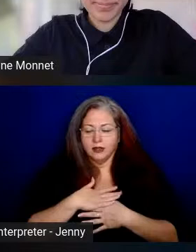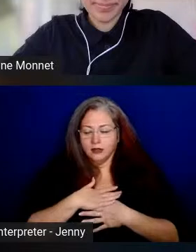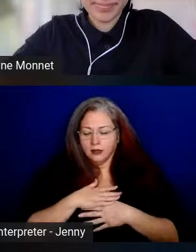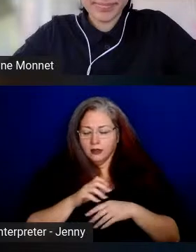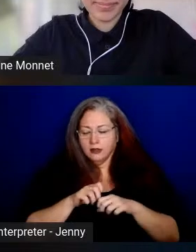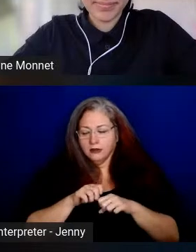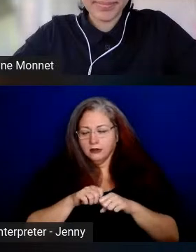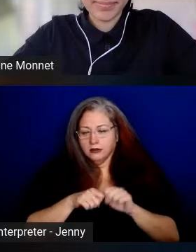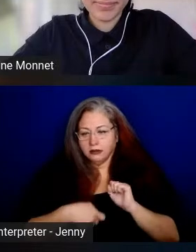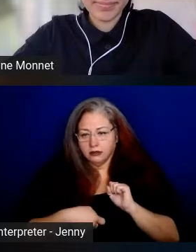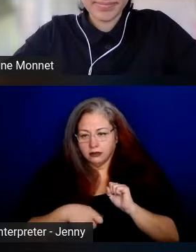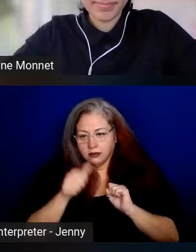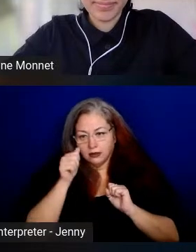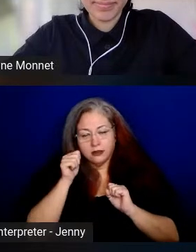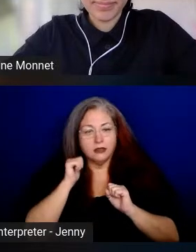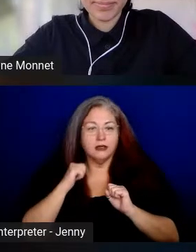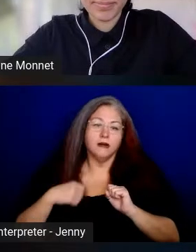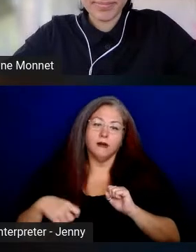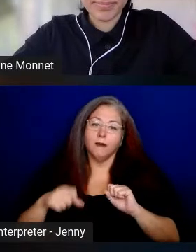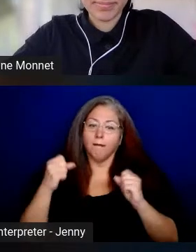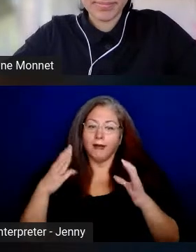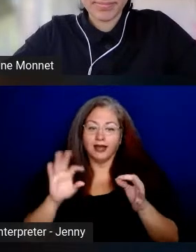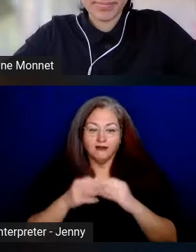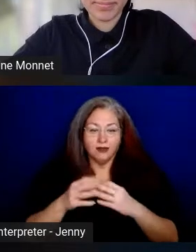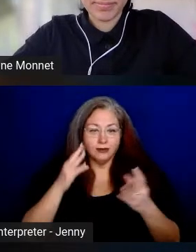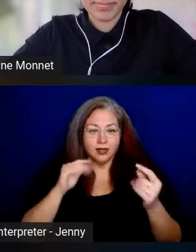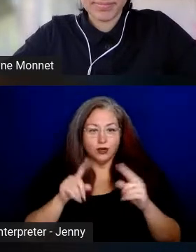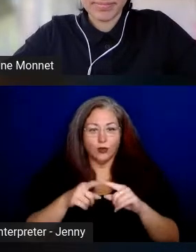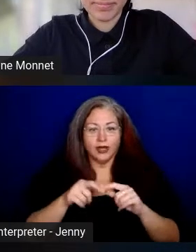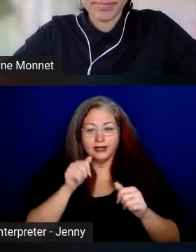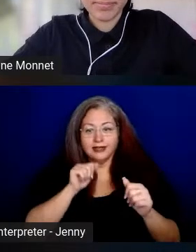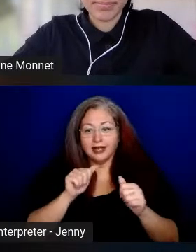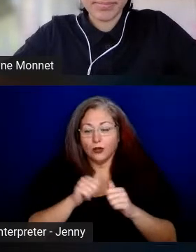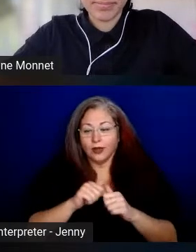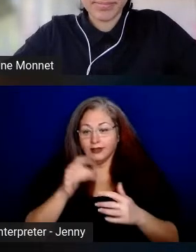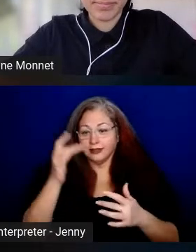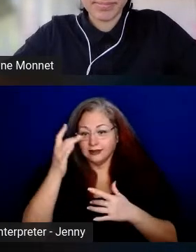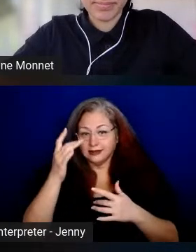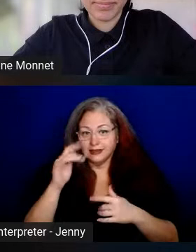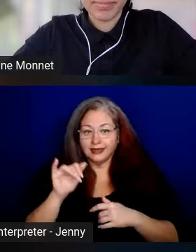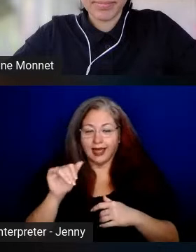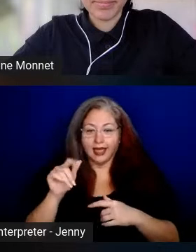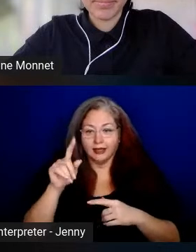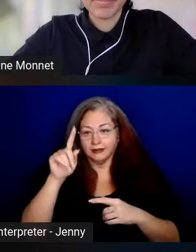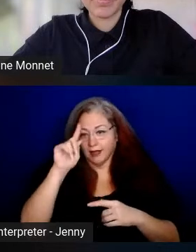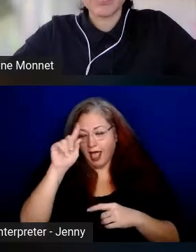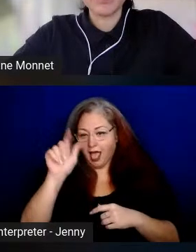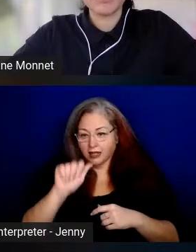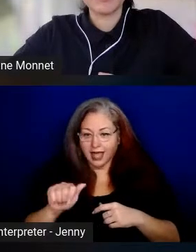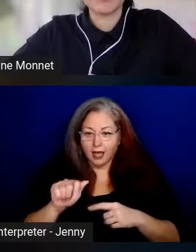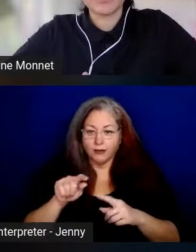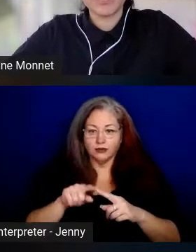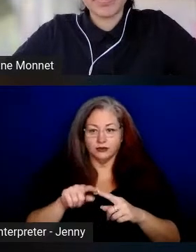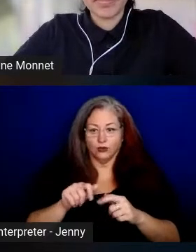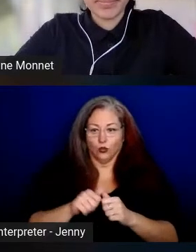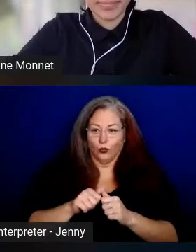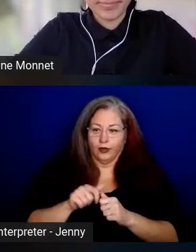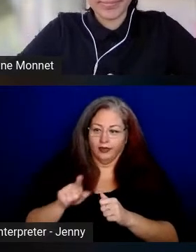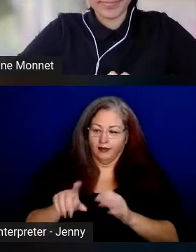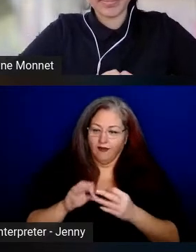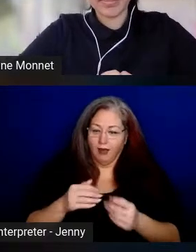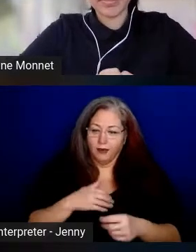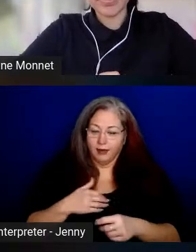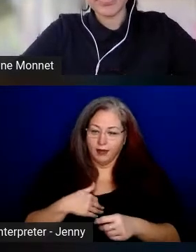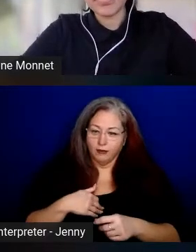tale that so many families have dealt with when dealing with diseases such as Alzheimer's with a loved one. We